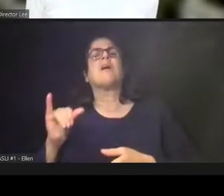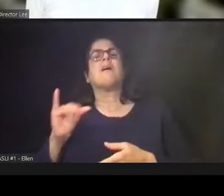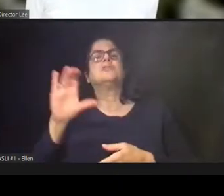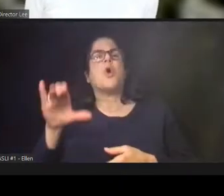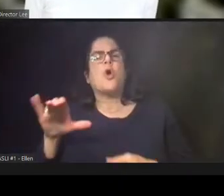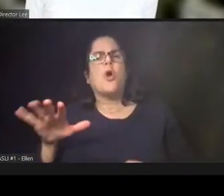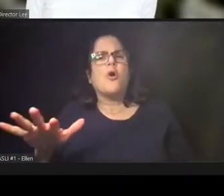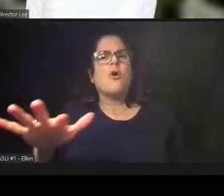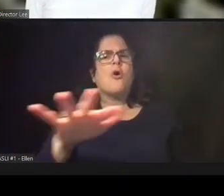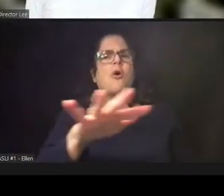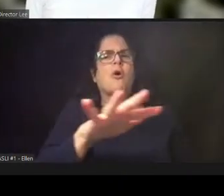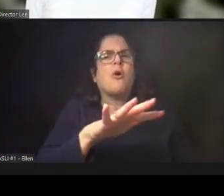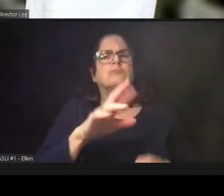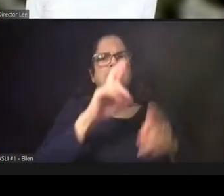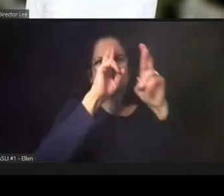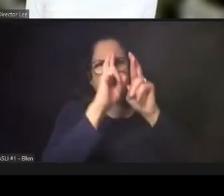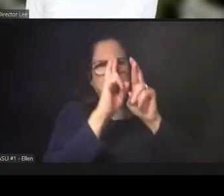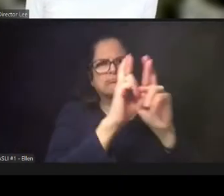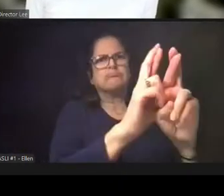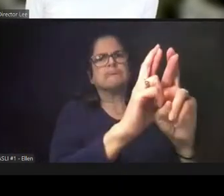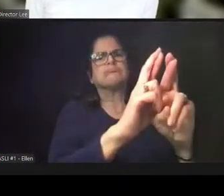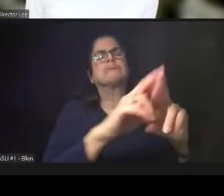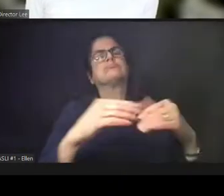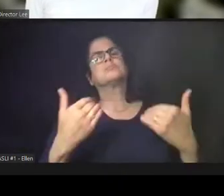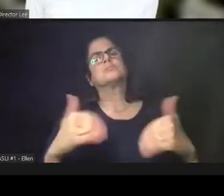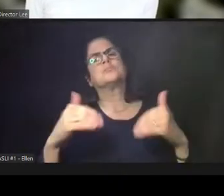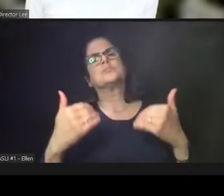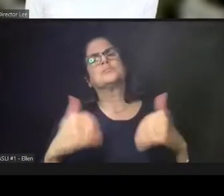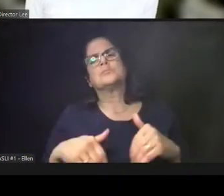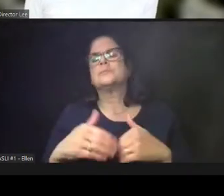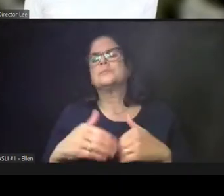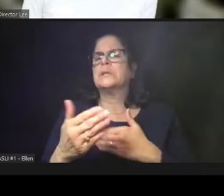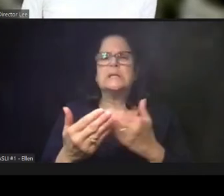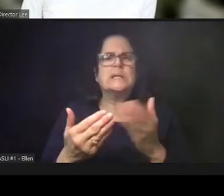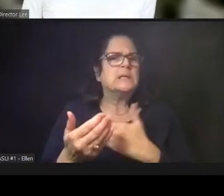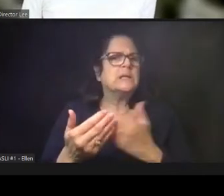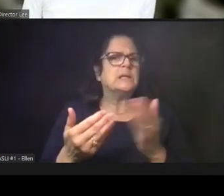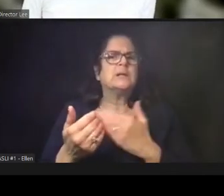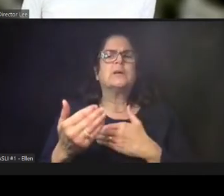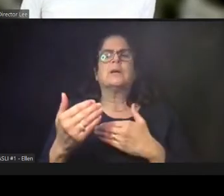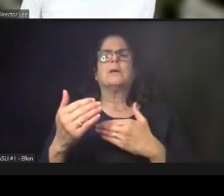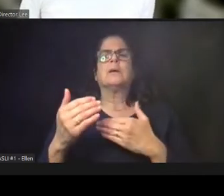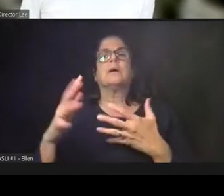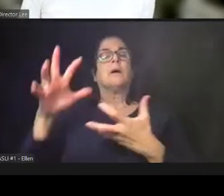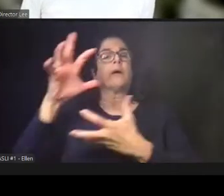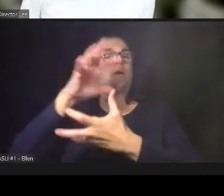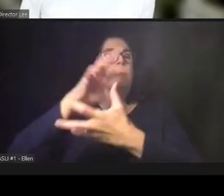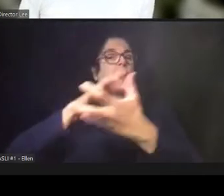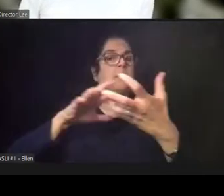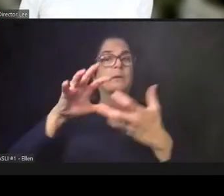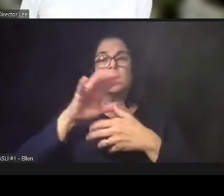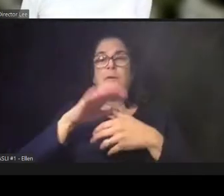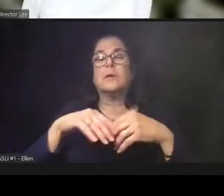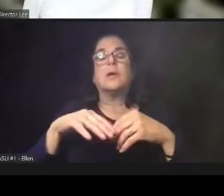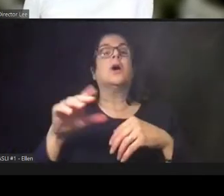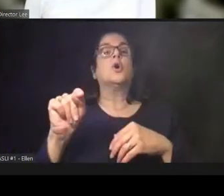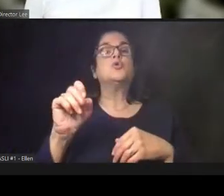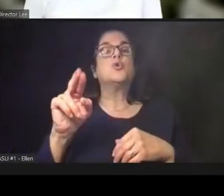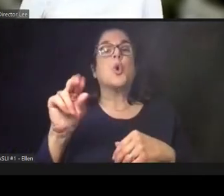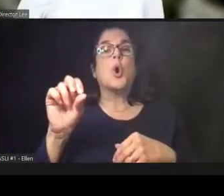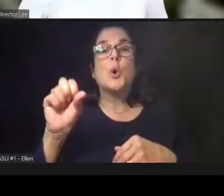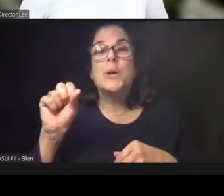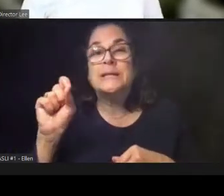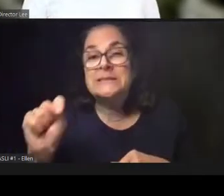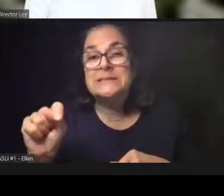I admire and applaud their equanimity in the face of the confused tourists, the bad drivers, the double parked